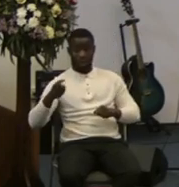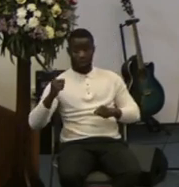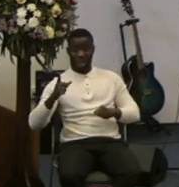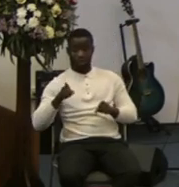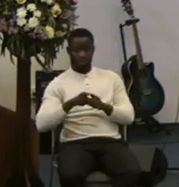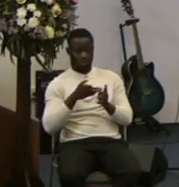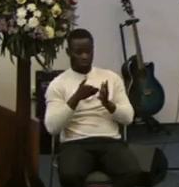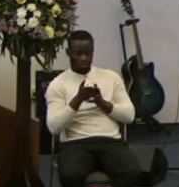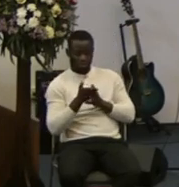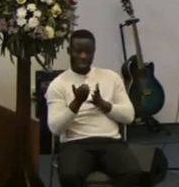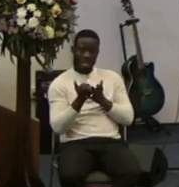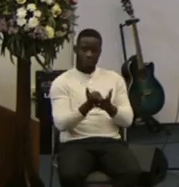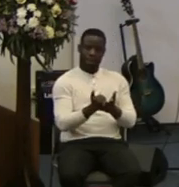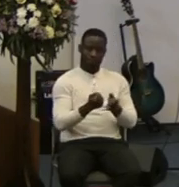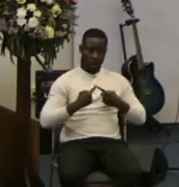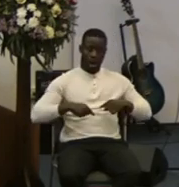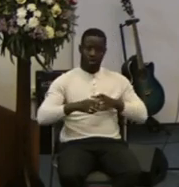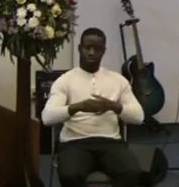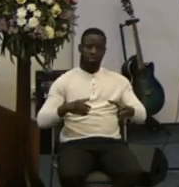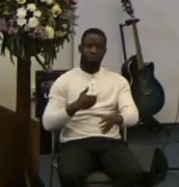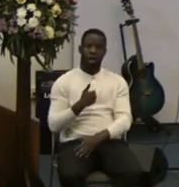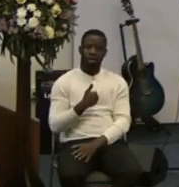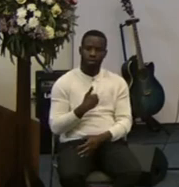for us, Scripture says.